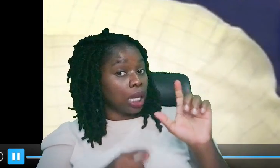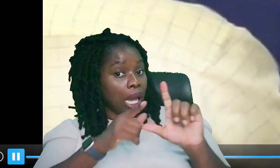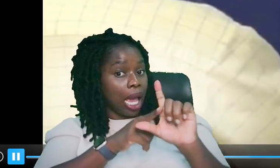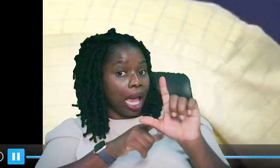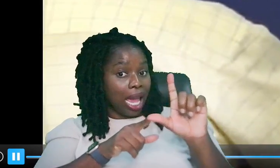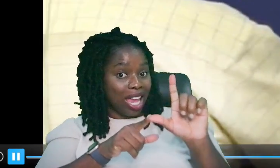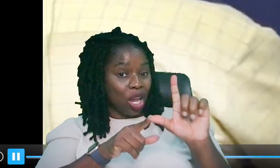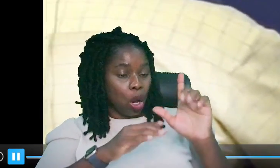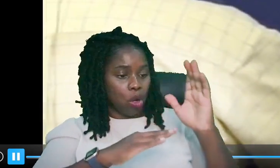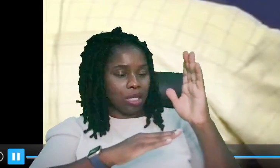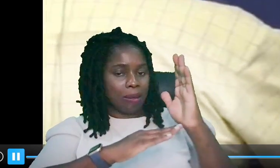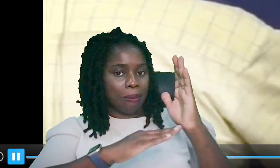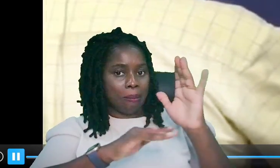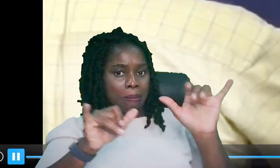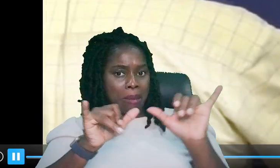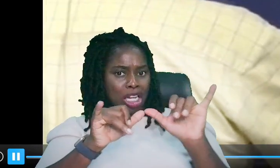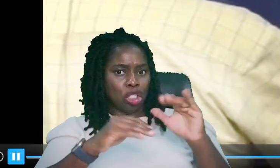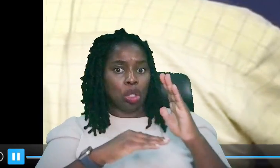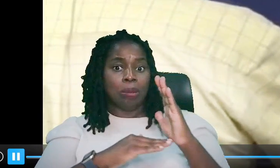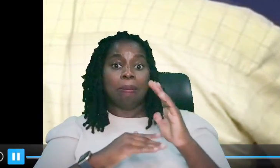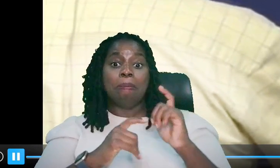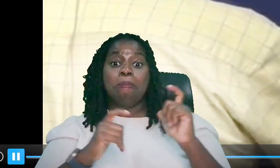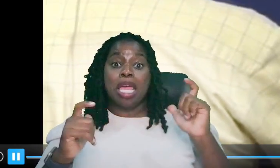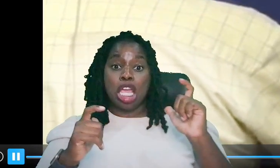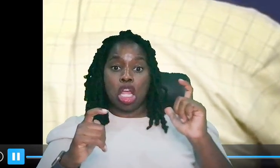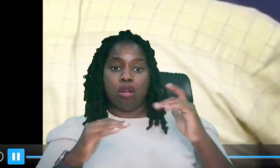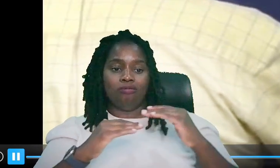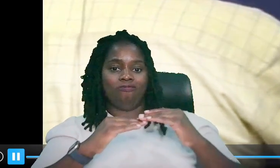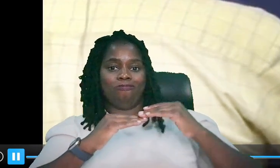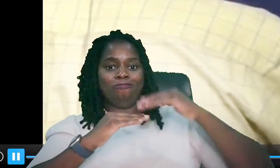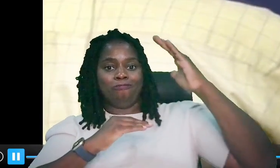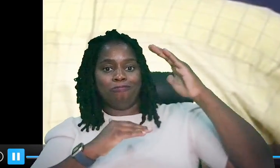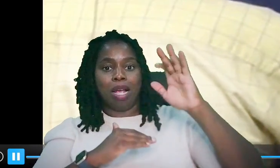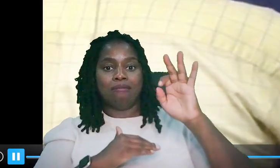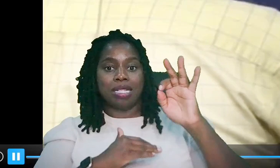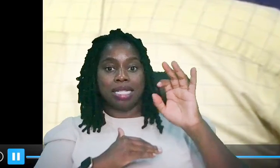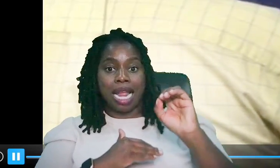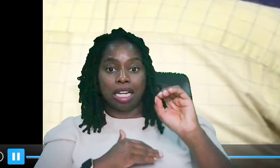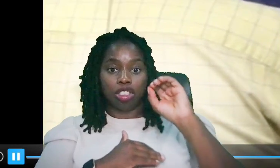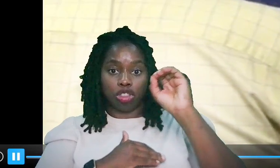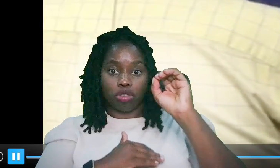has a measure greater than 90 degrees.